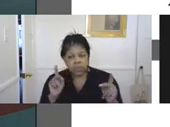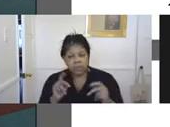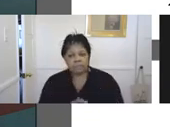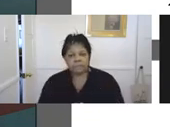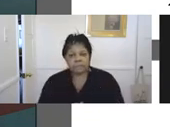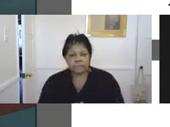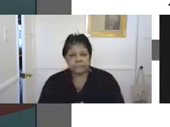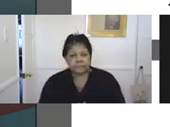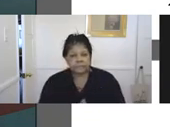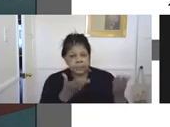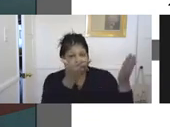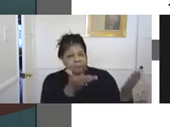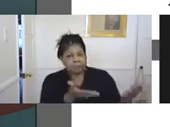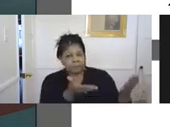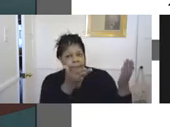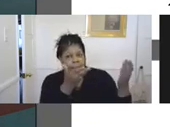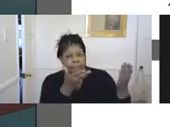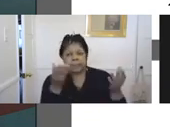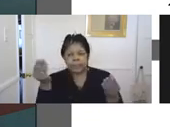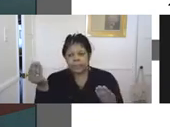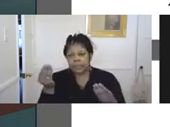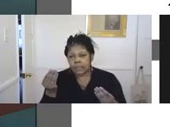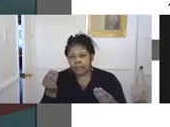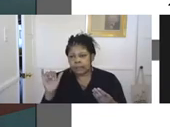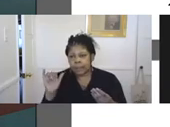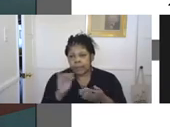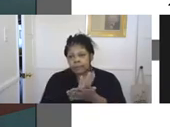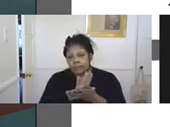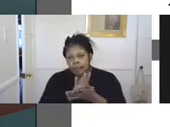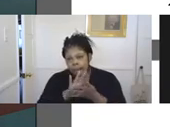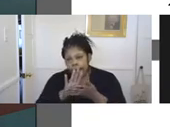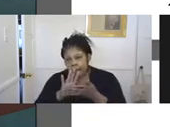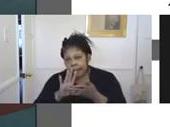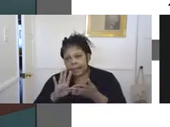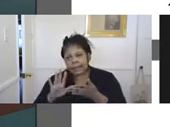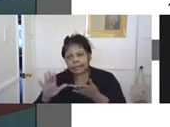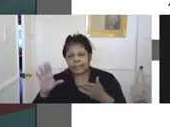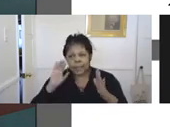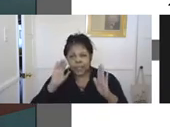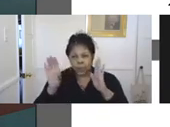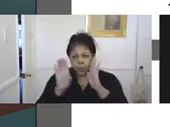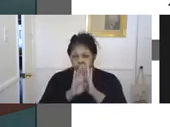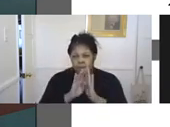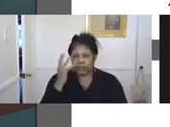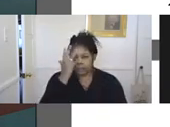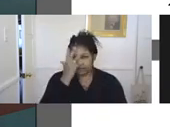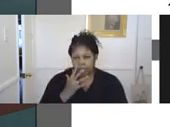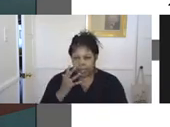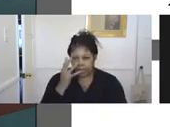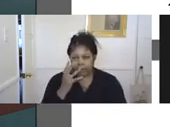So there we have that. And it gives kind of a nice, you know, nice graphic effect, especially when you see the